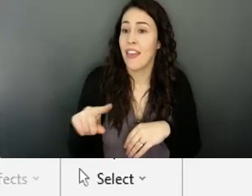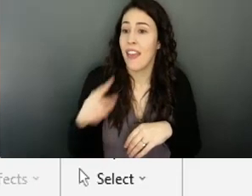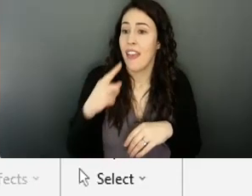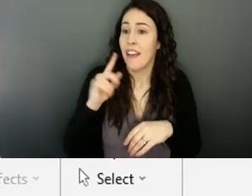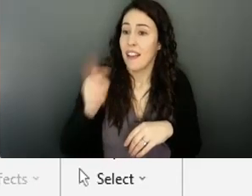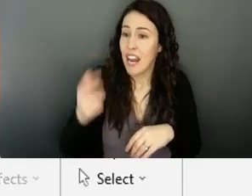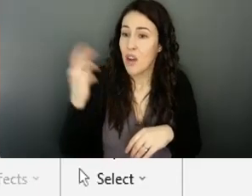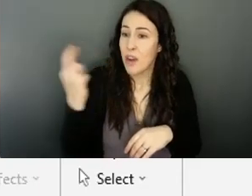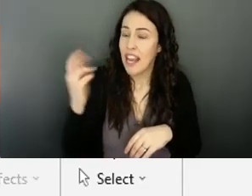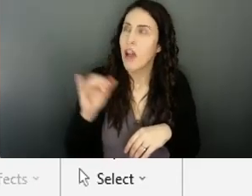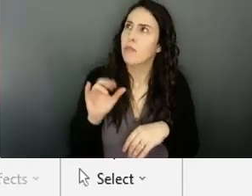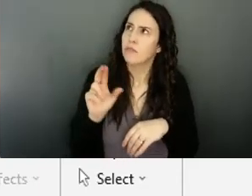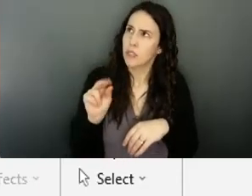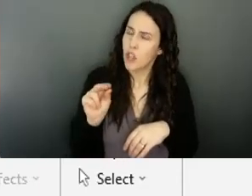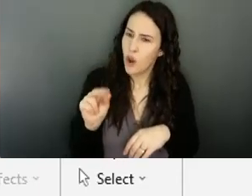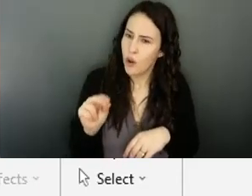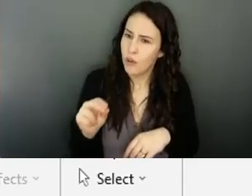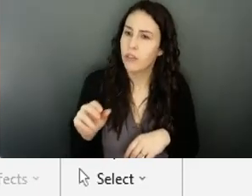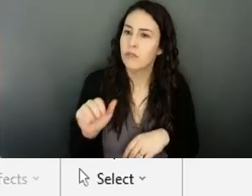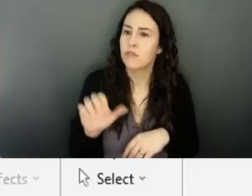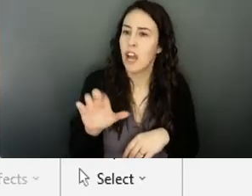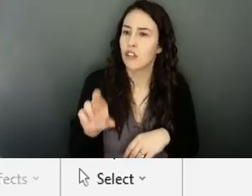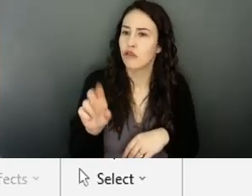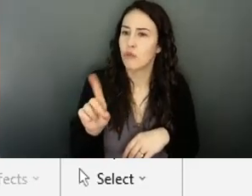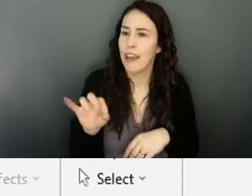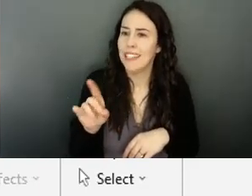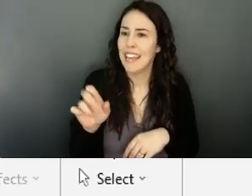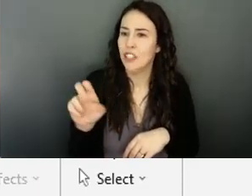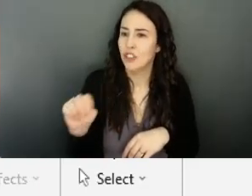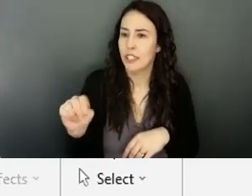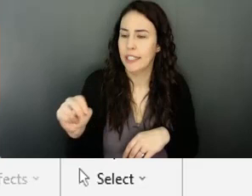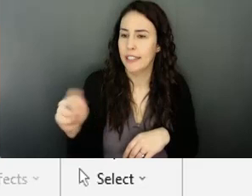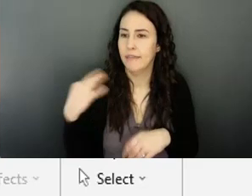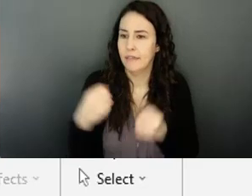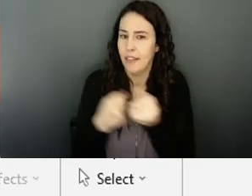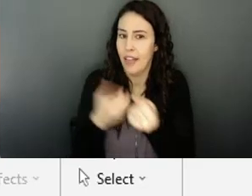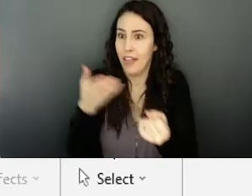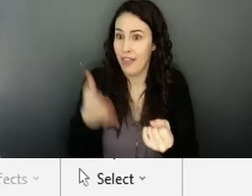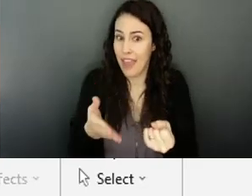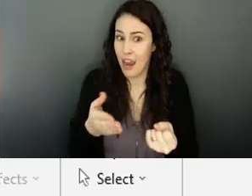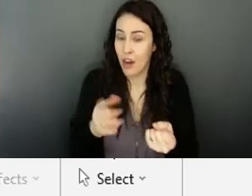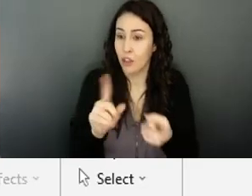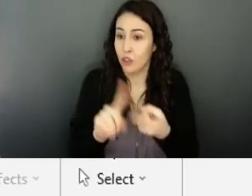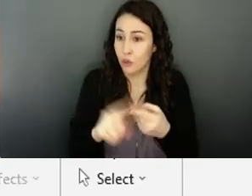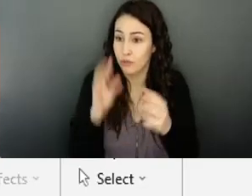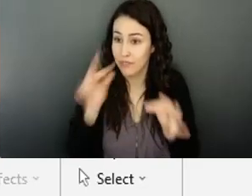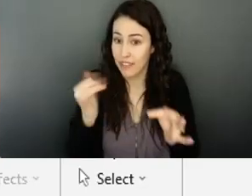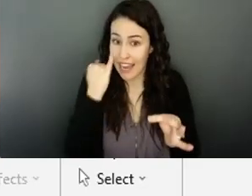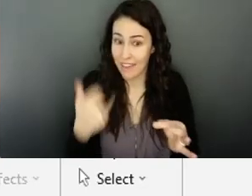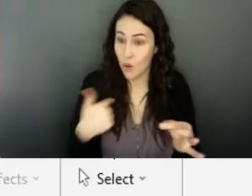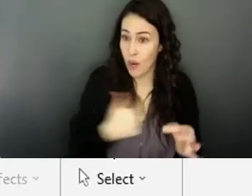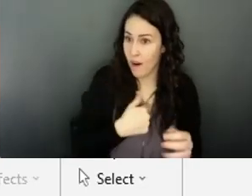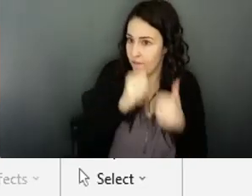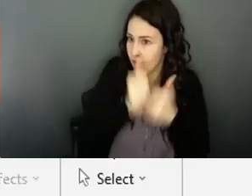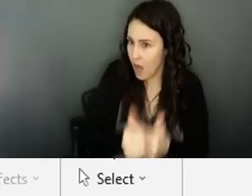no, accreditation is there to determine if we are doing what we say we are doing, which